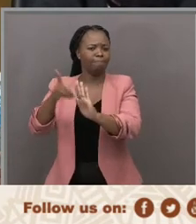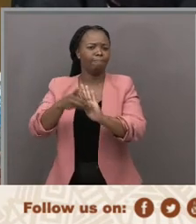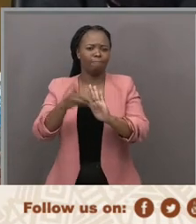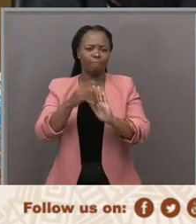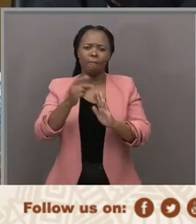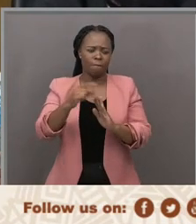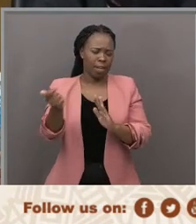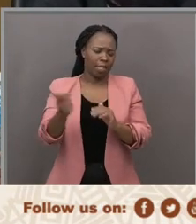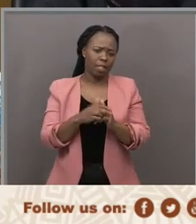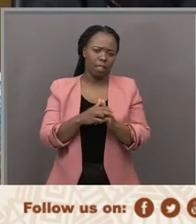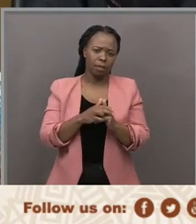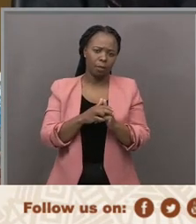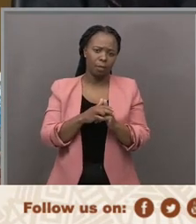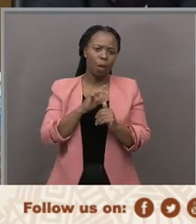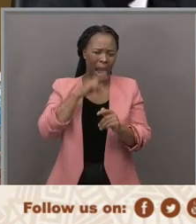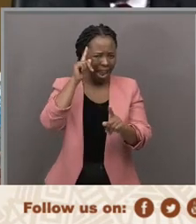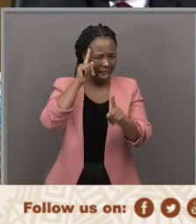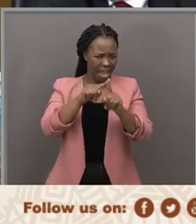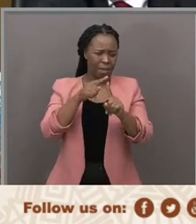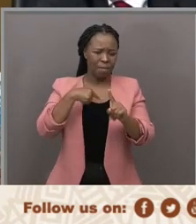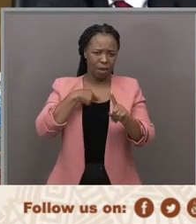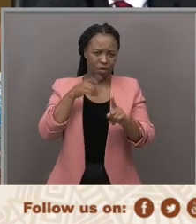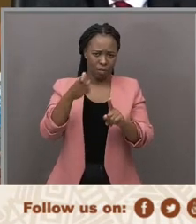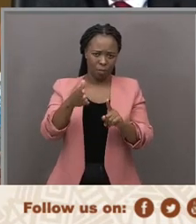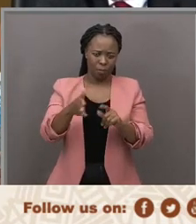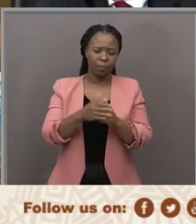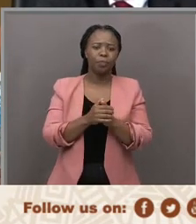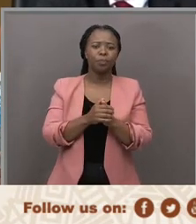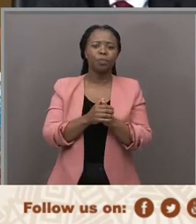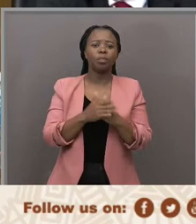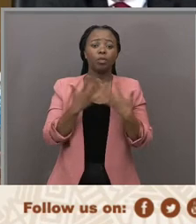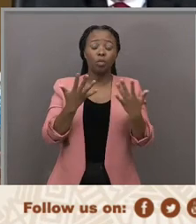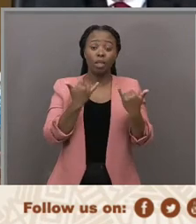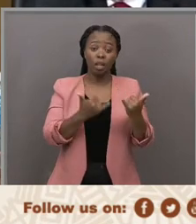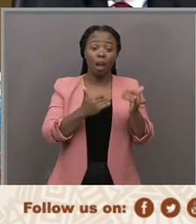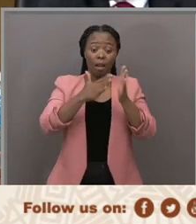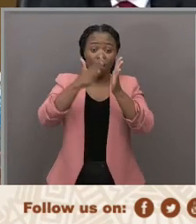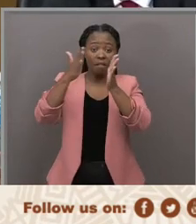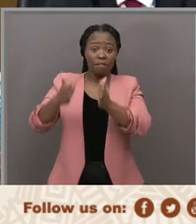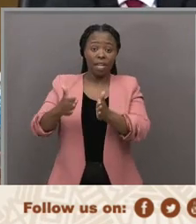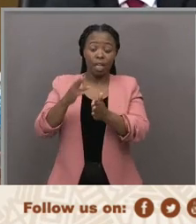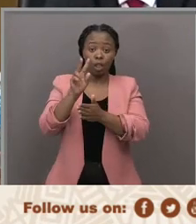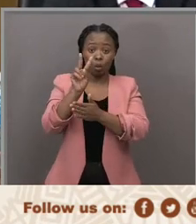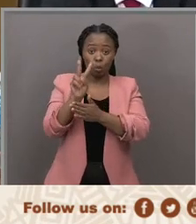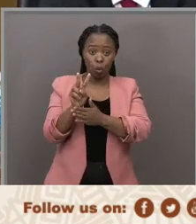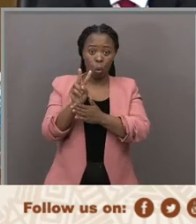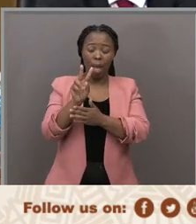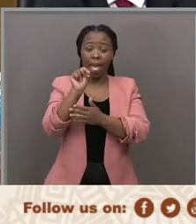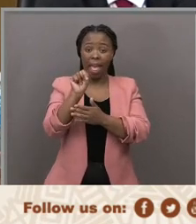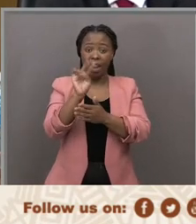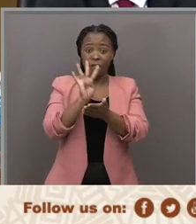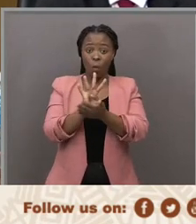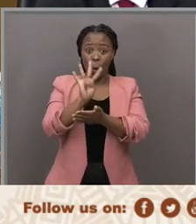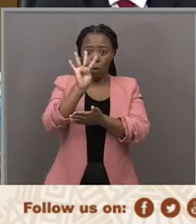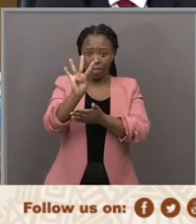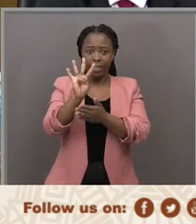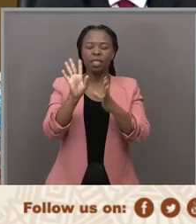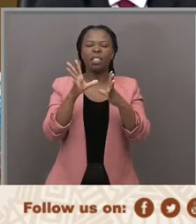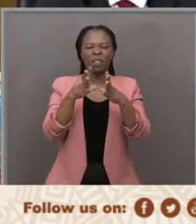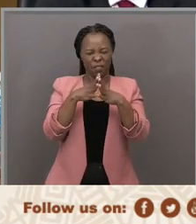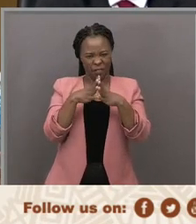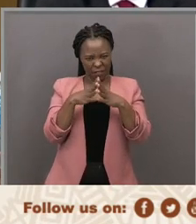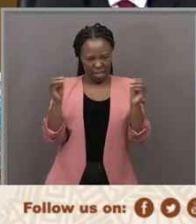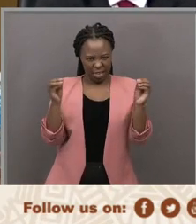are pleased to report that the construction of phase two of the N14 has been completed, as well as